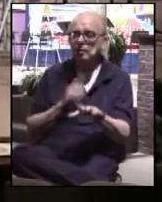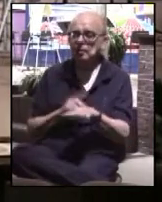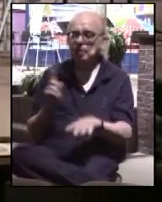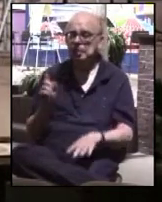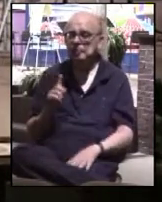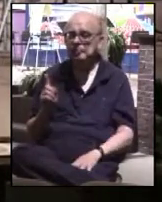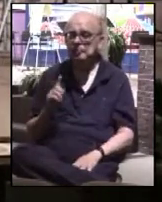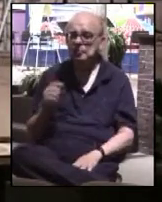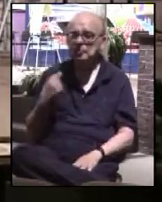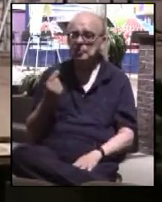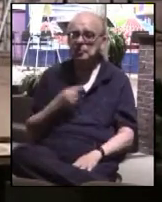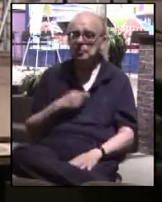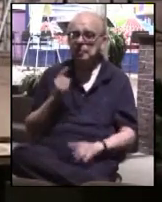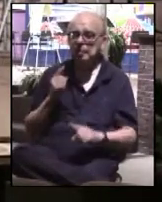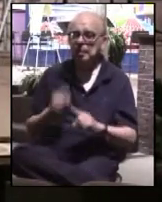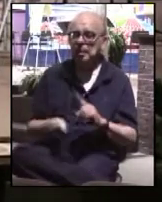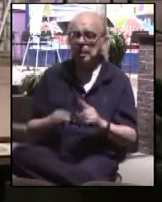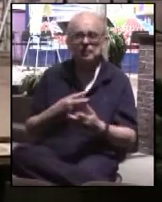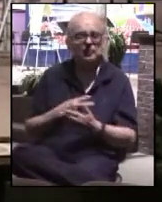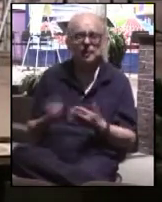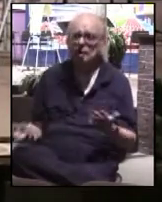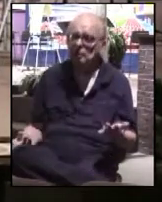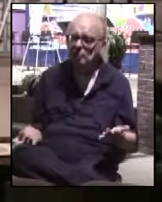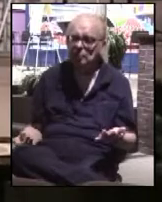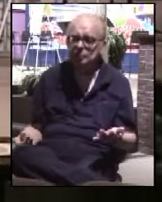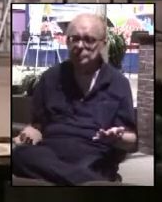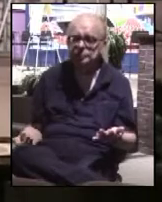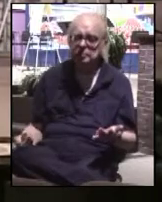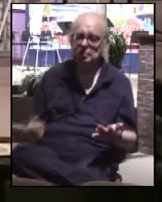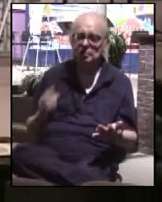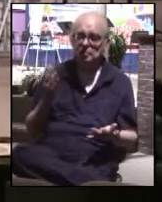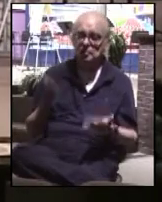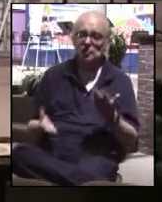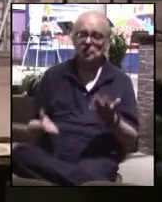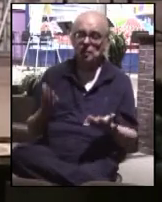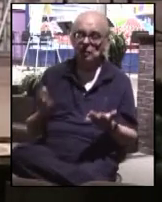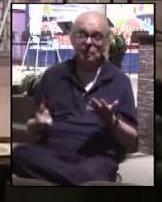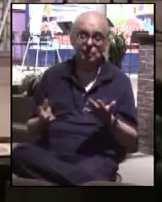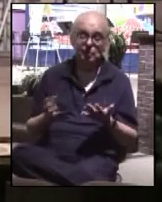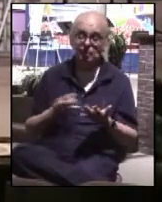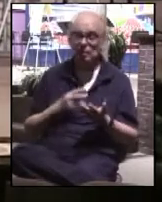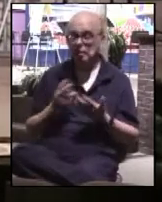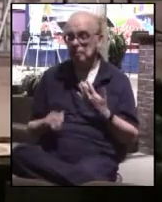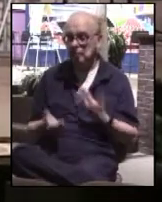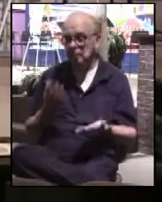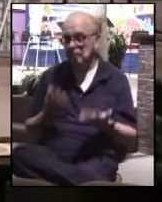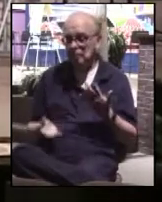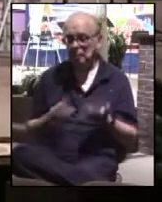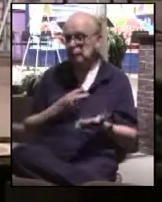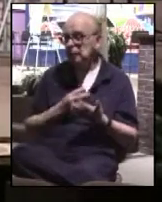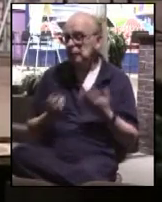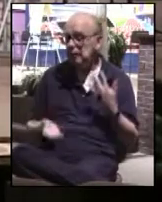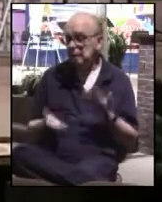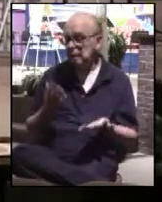we can't fail we may falter and we may fail